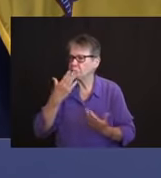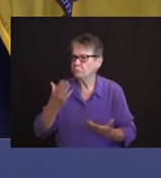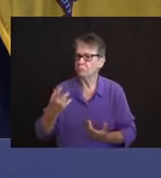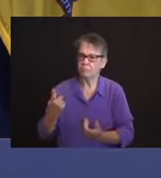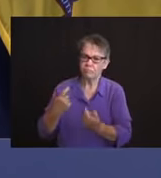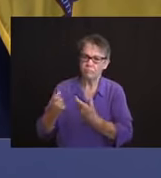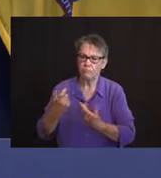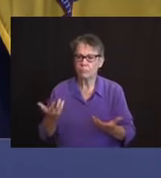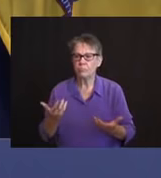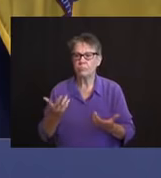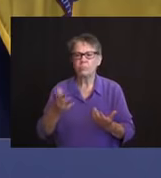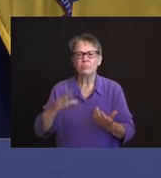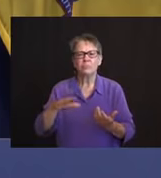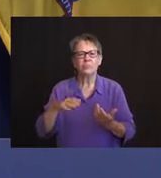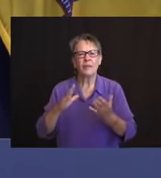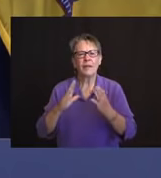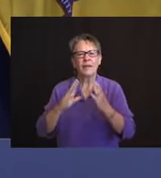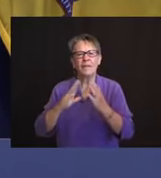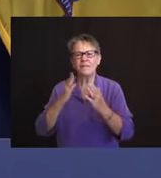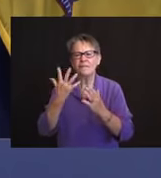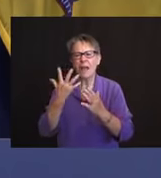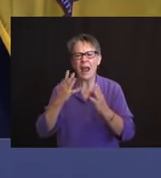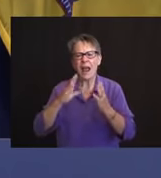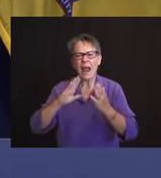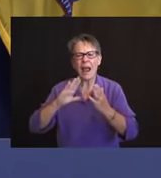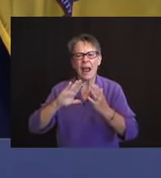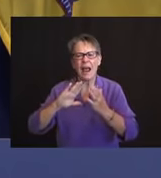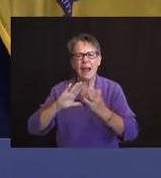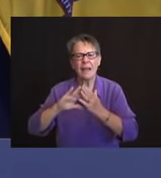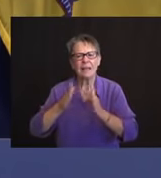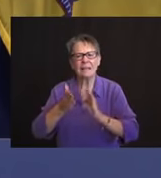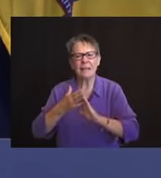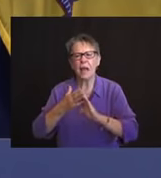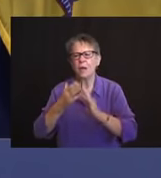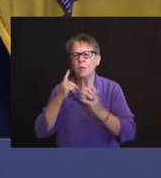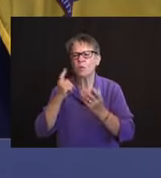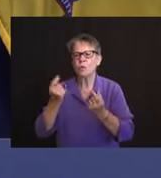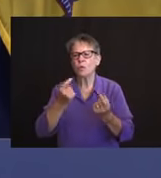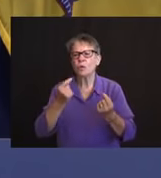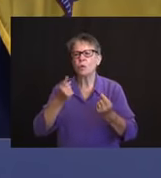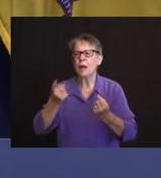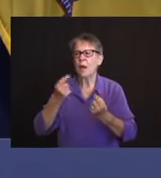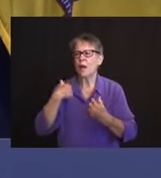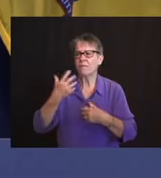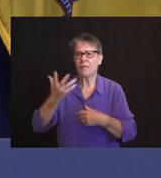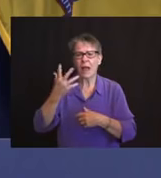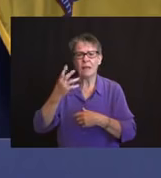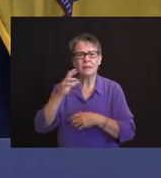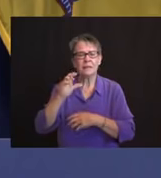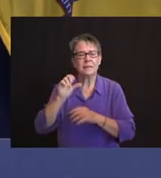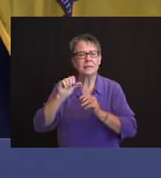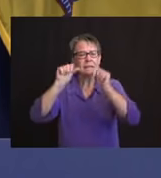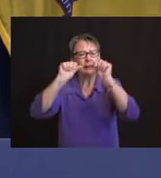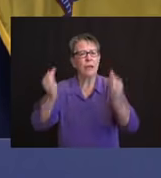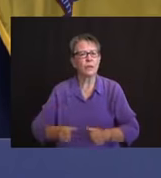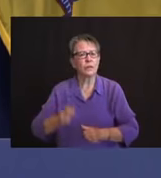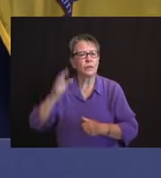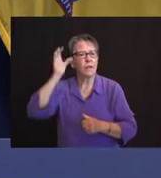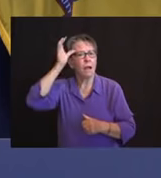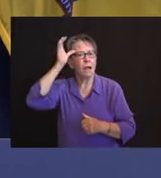considering what to do with statues of Christopher Columbus. In Garfield, one was vandalized. In West Orange and Camden, they've removed